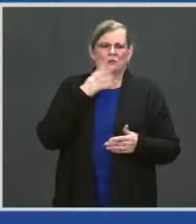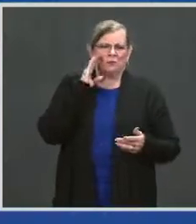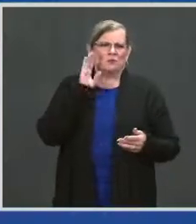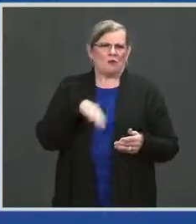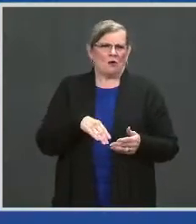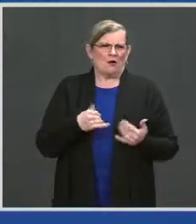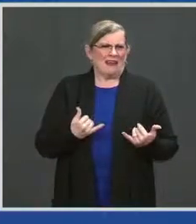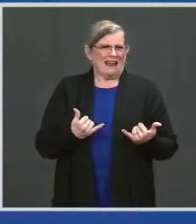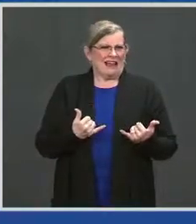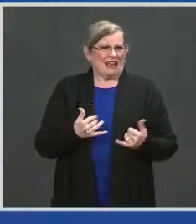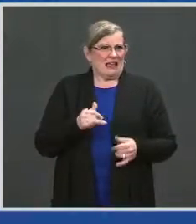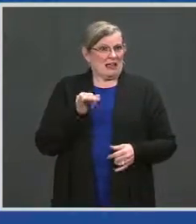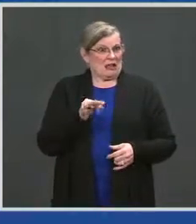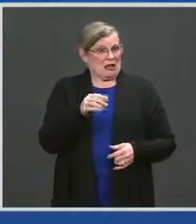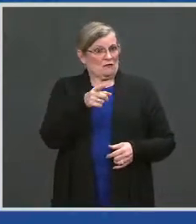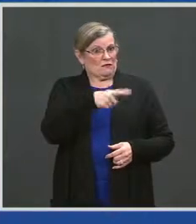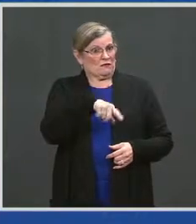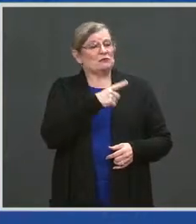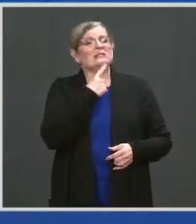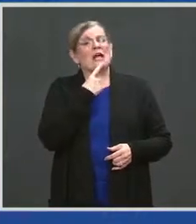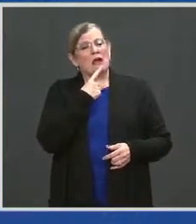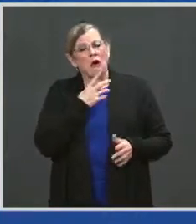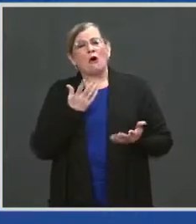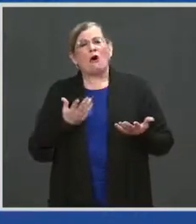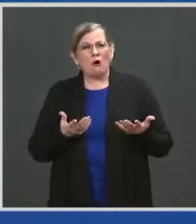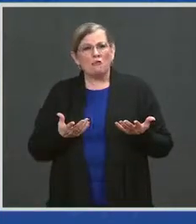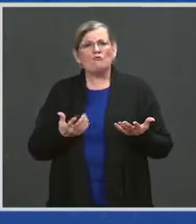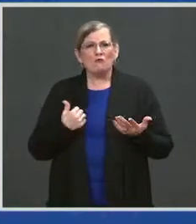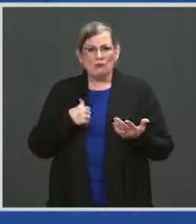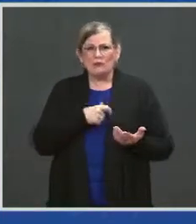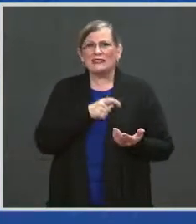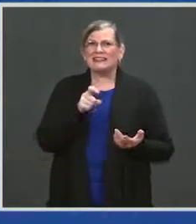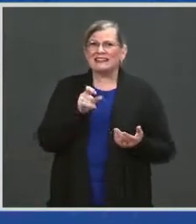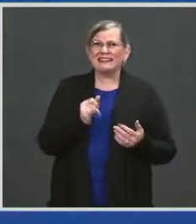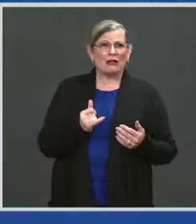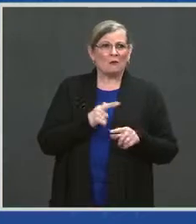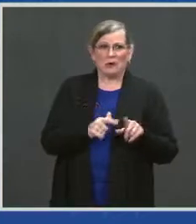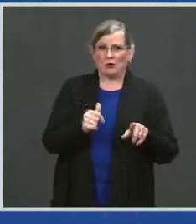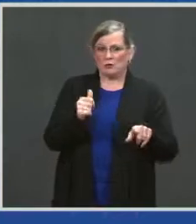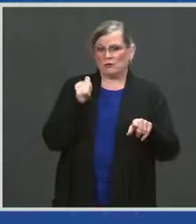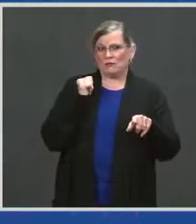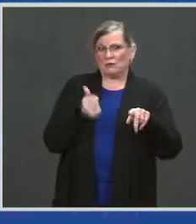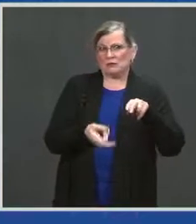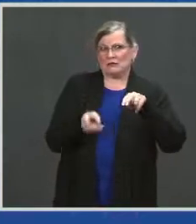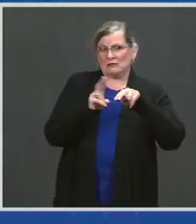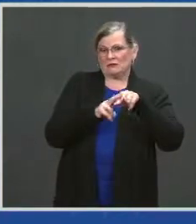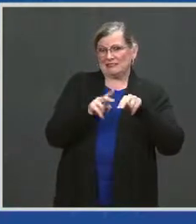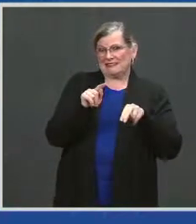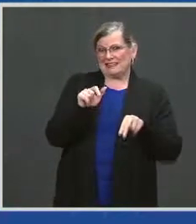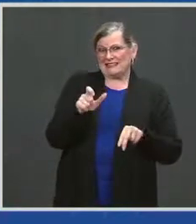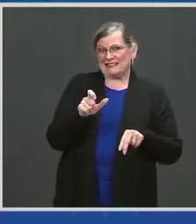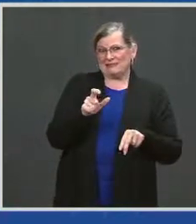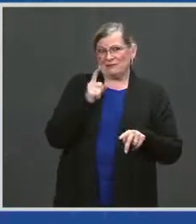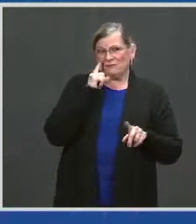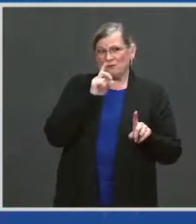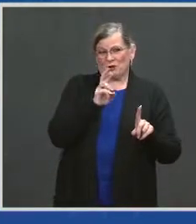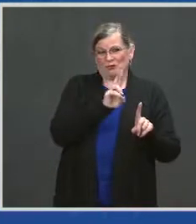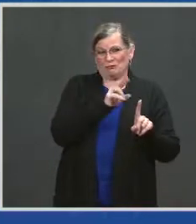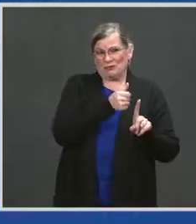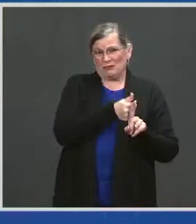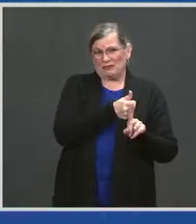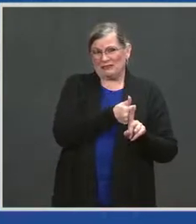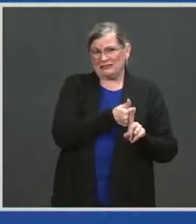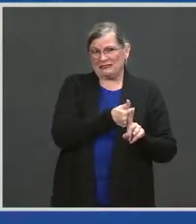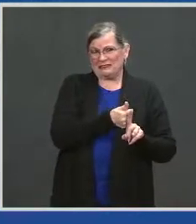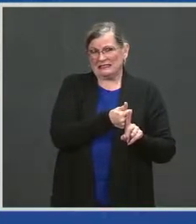increase the deficit. If the Republicans say the next phase of my plan, we don't need to invest in VA hospitals